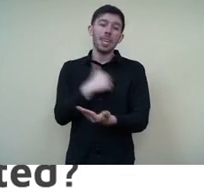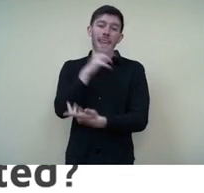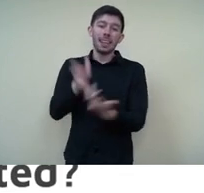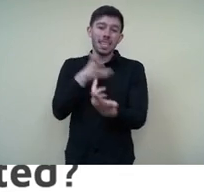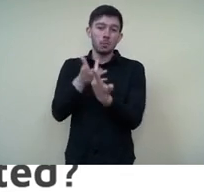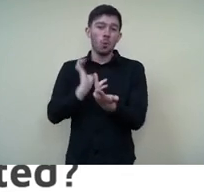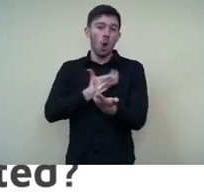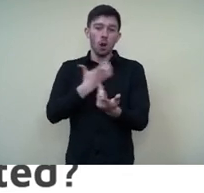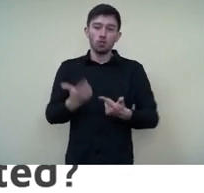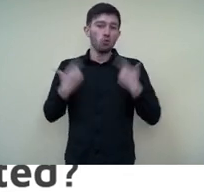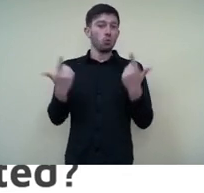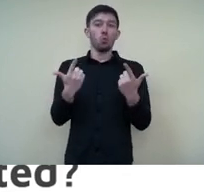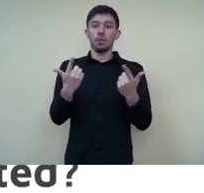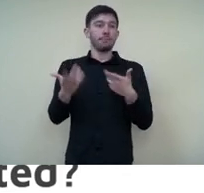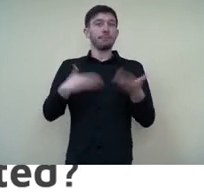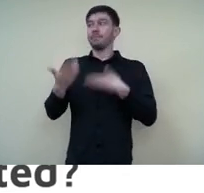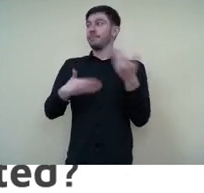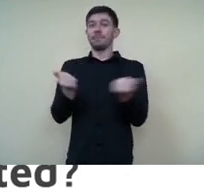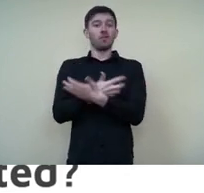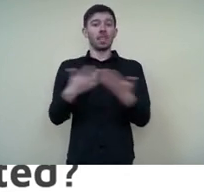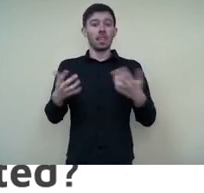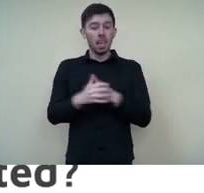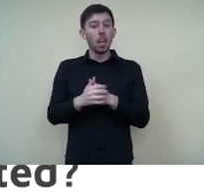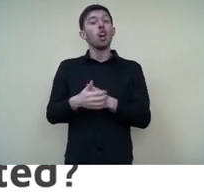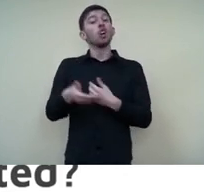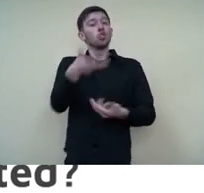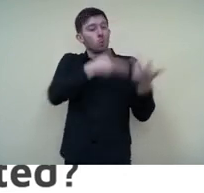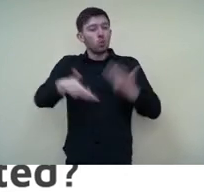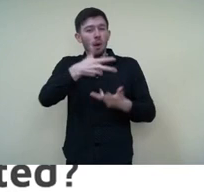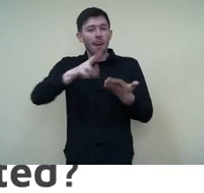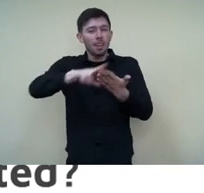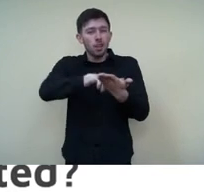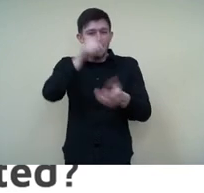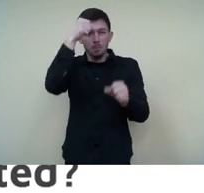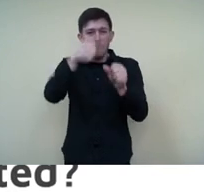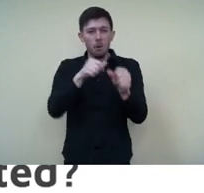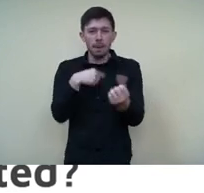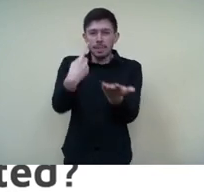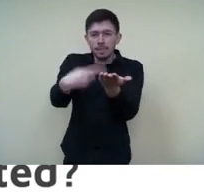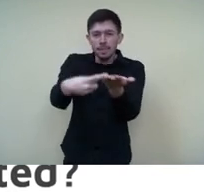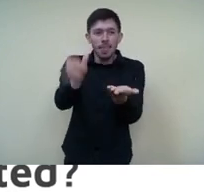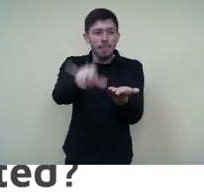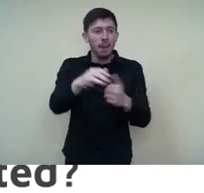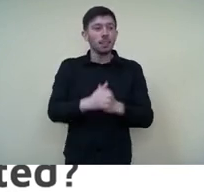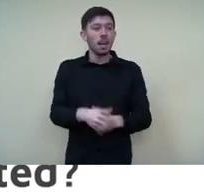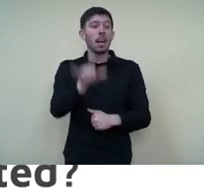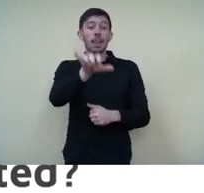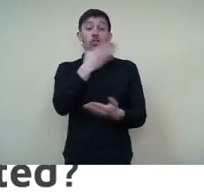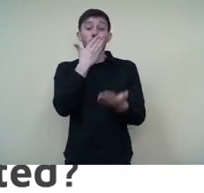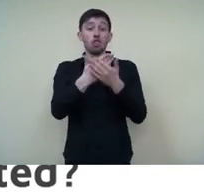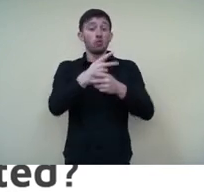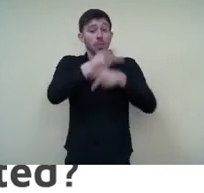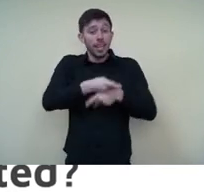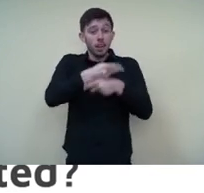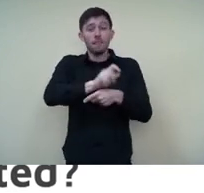then lastly, and I haven't written it here, but like I noted before, the social contract, right? Like, it's just a good thing to take care of other people